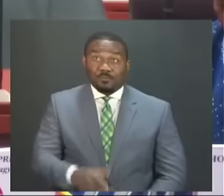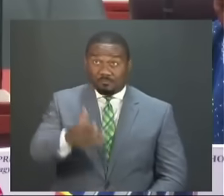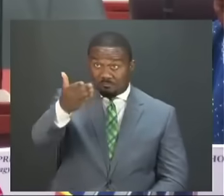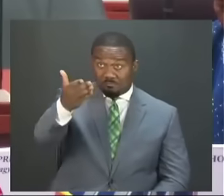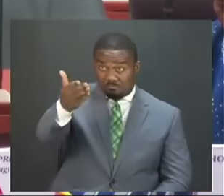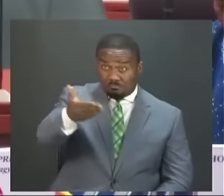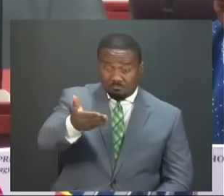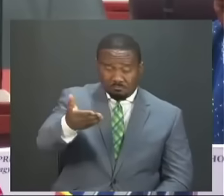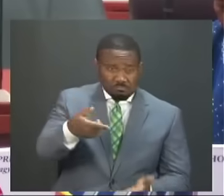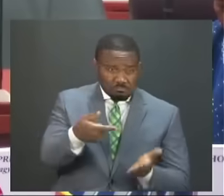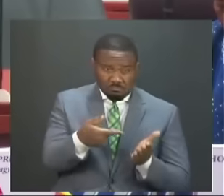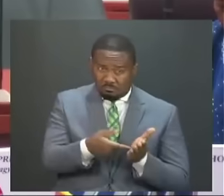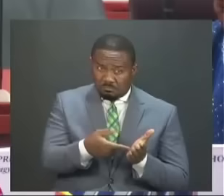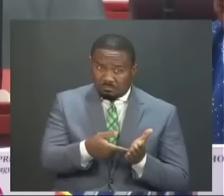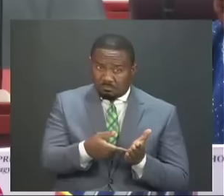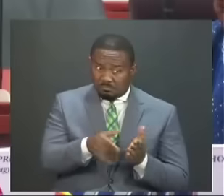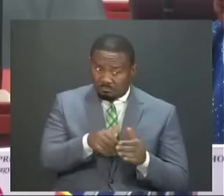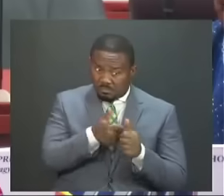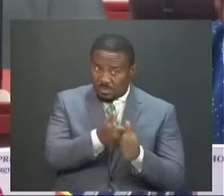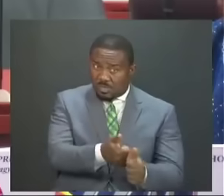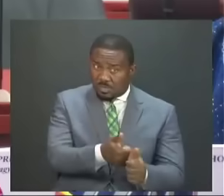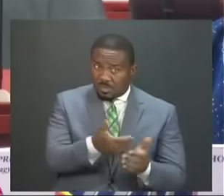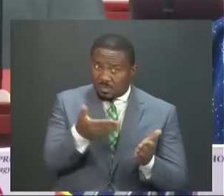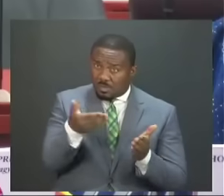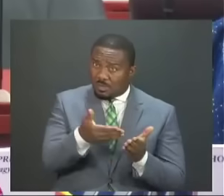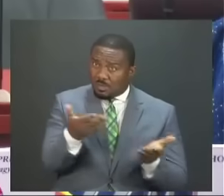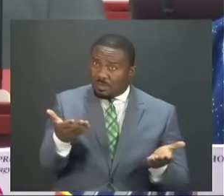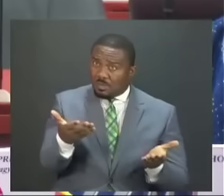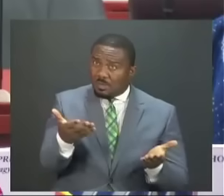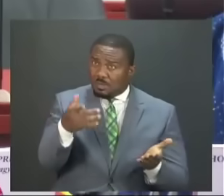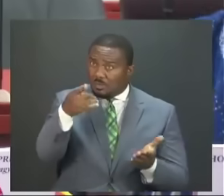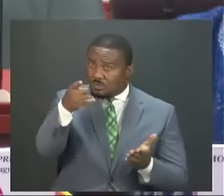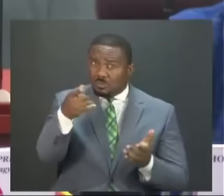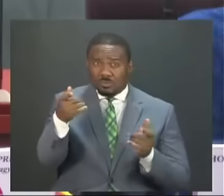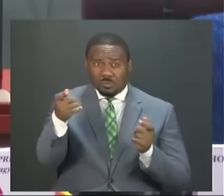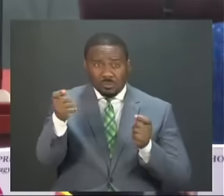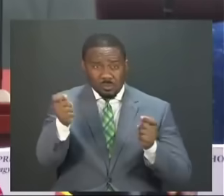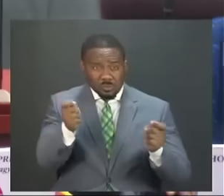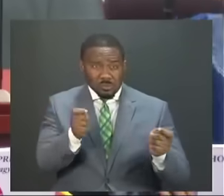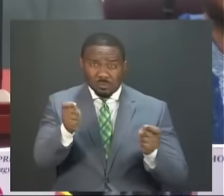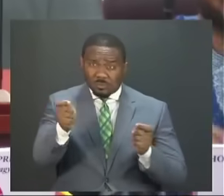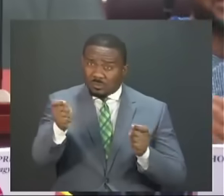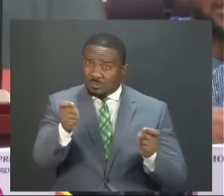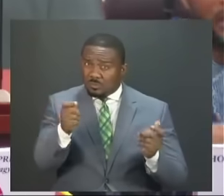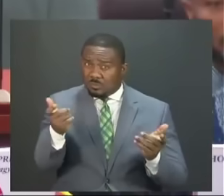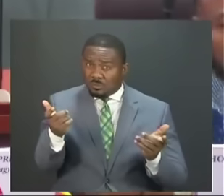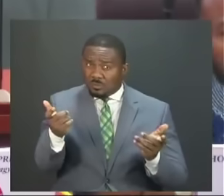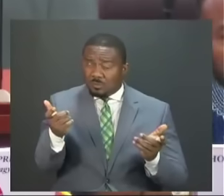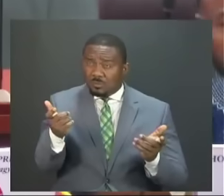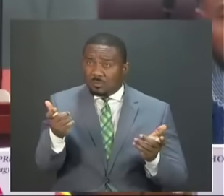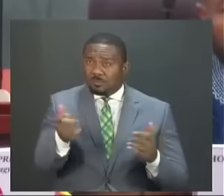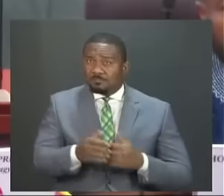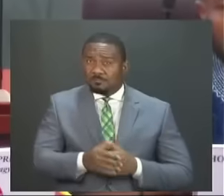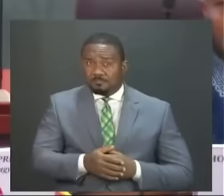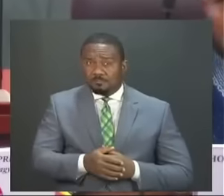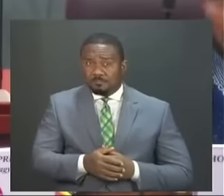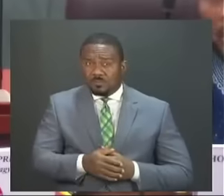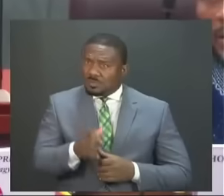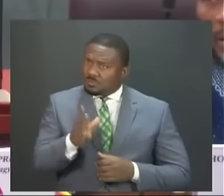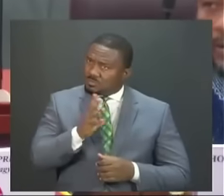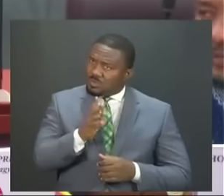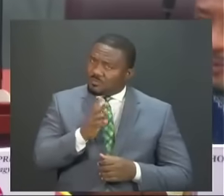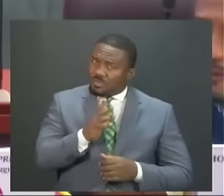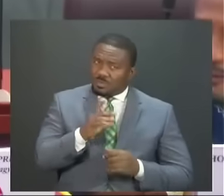to abide by this. You have steered the affairs. You have steered the affairs of the House so far very